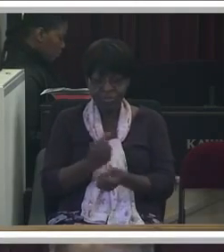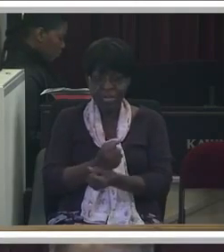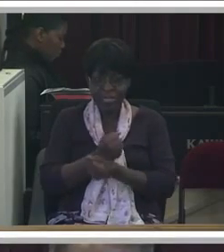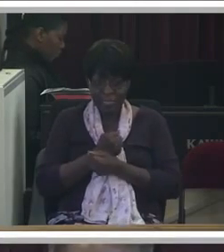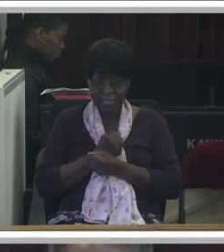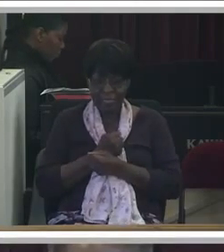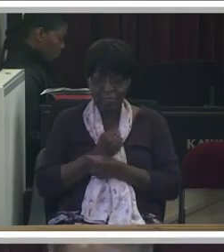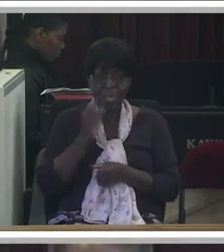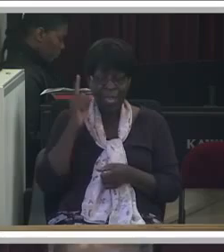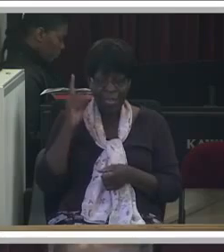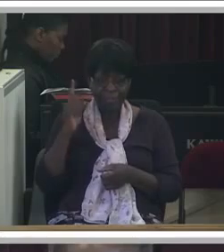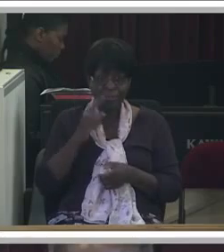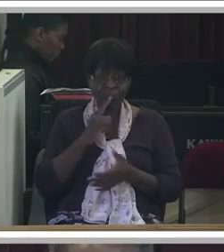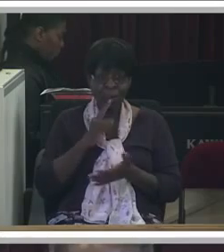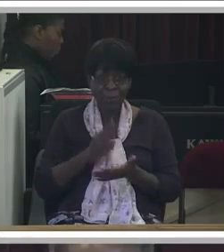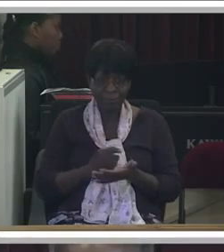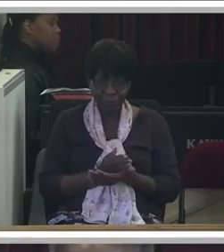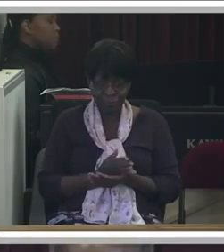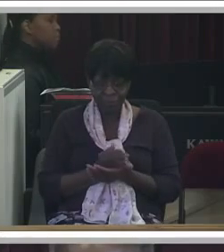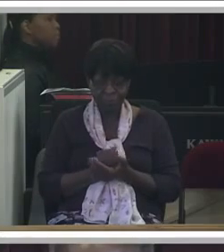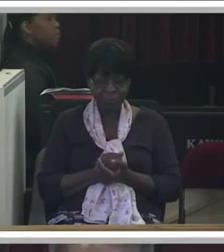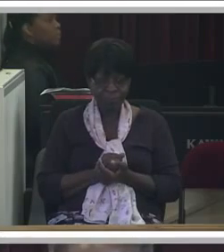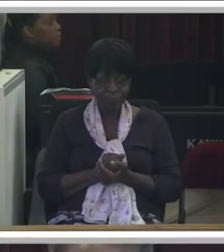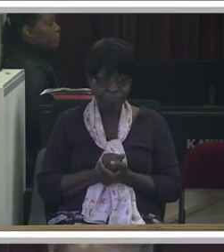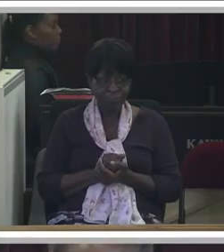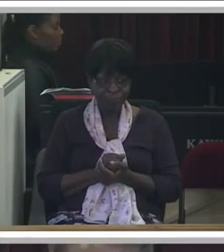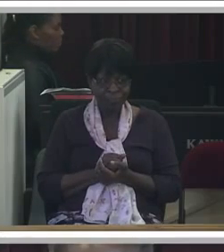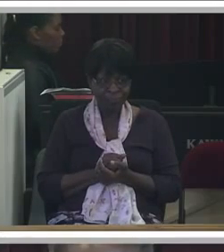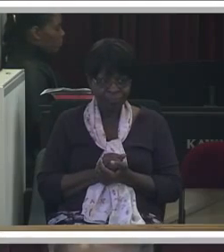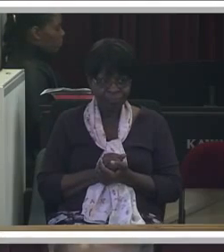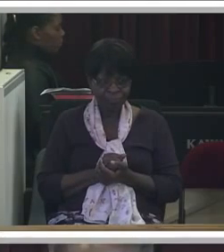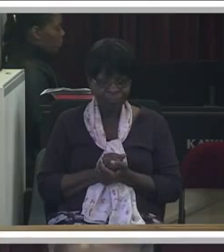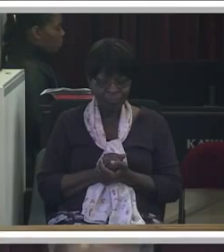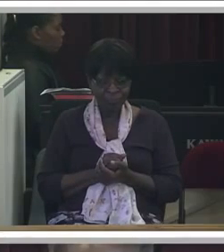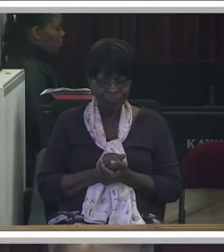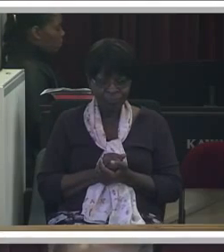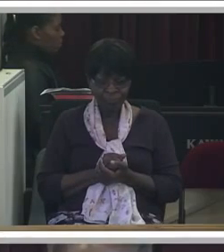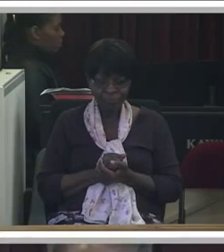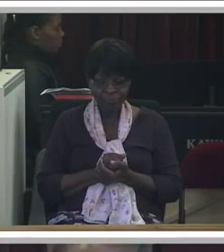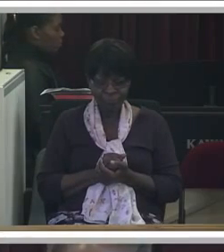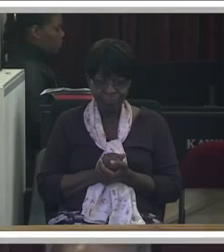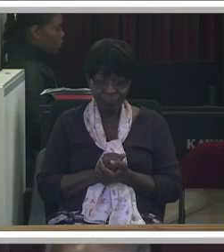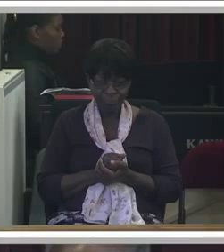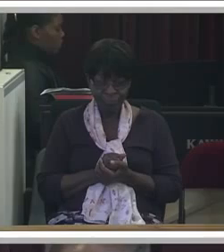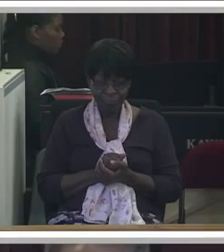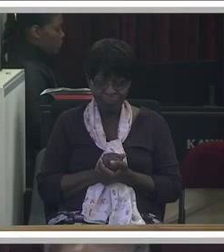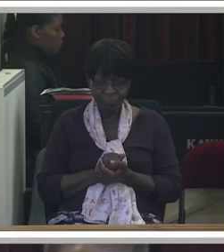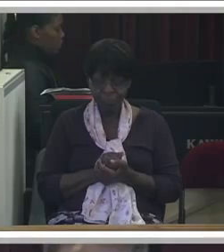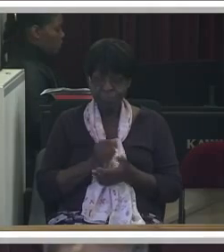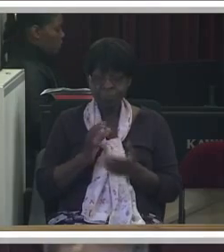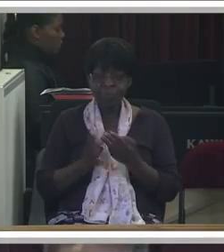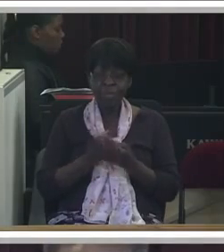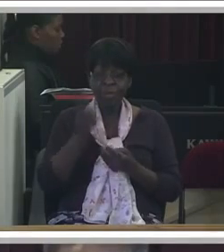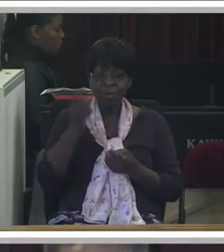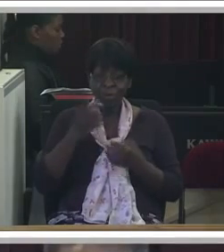I will keep my promise. And the only way that God could heal the broken world and our broken